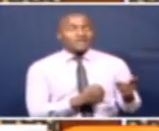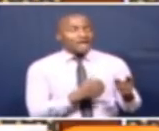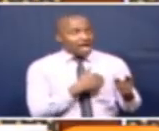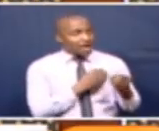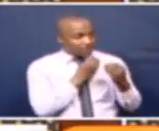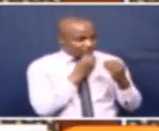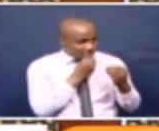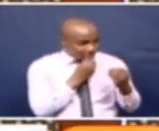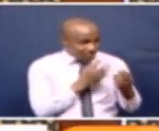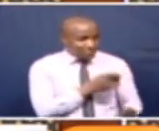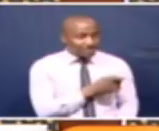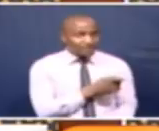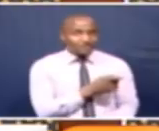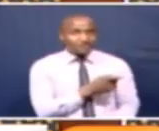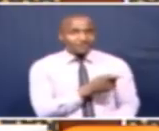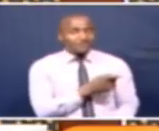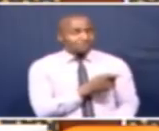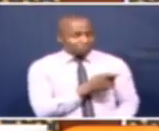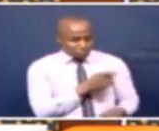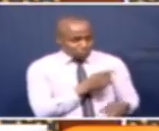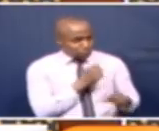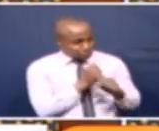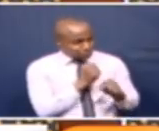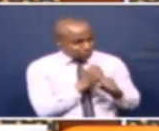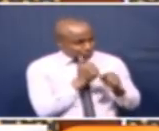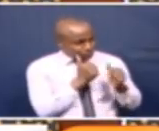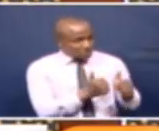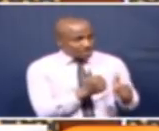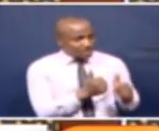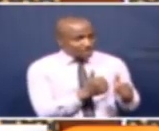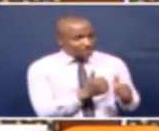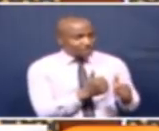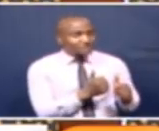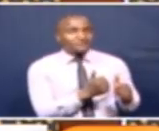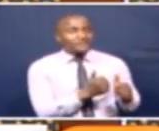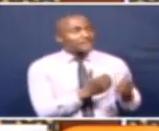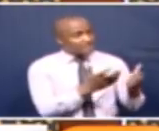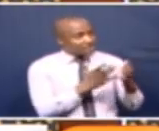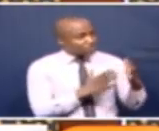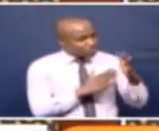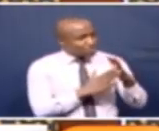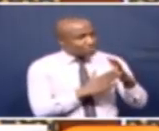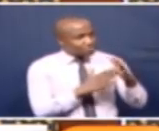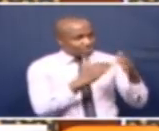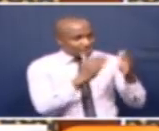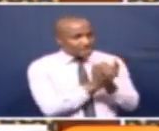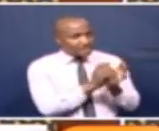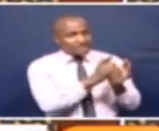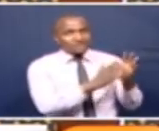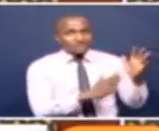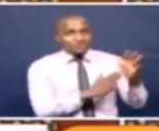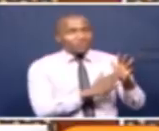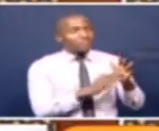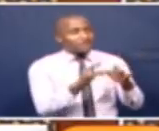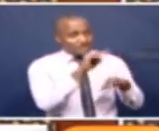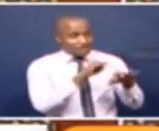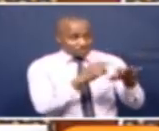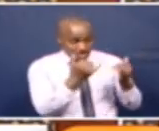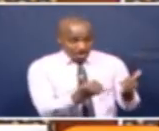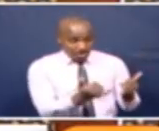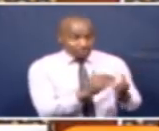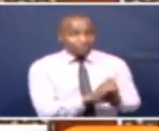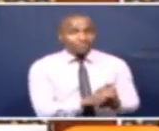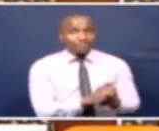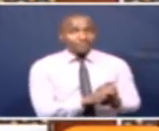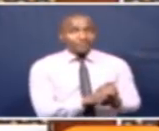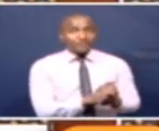that perform well, always be at the top in class. She has topped up in the nation. And